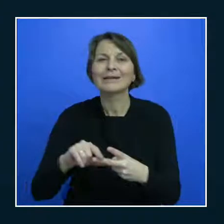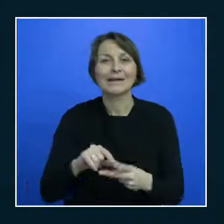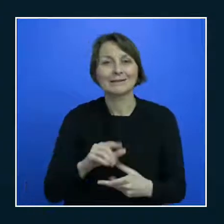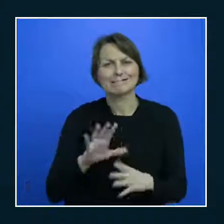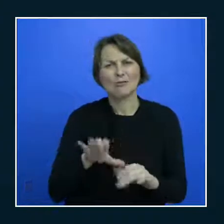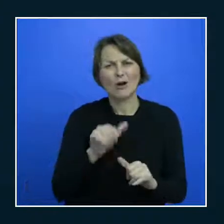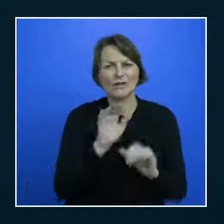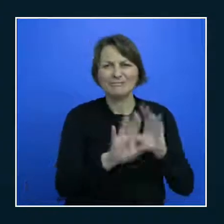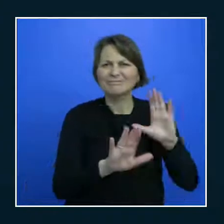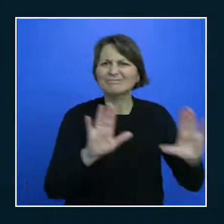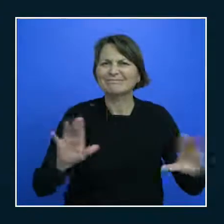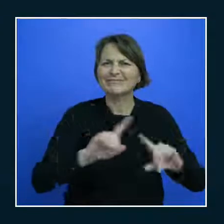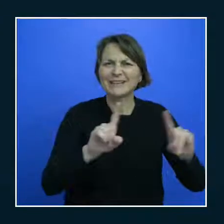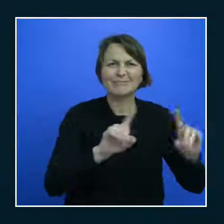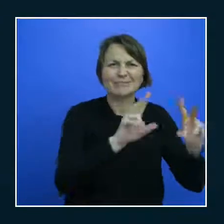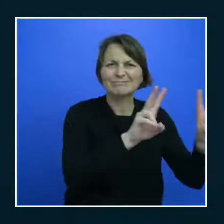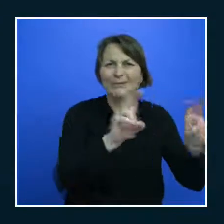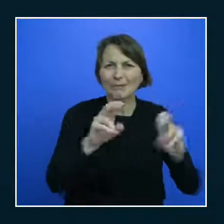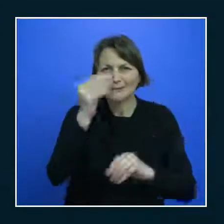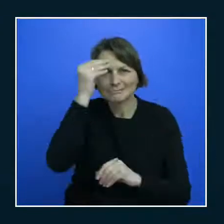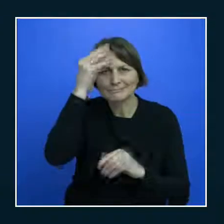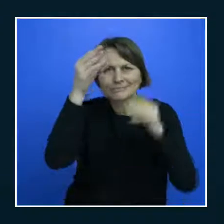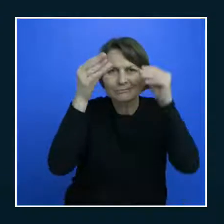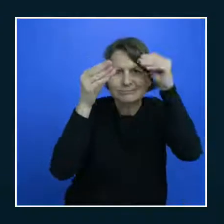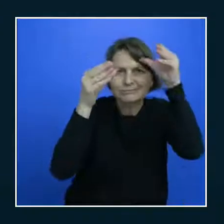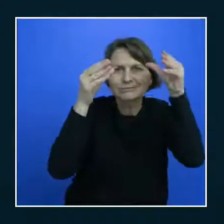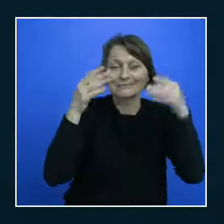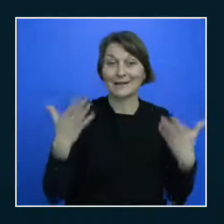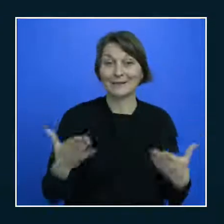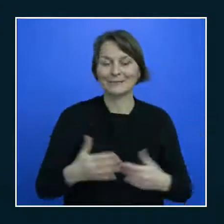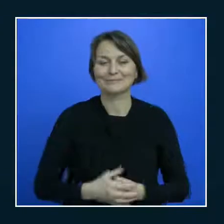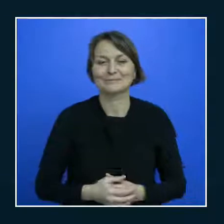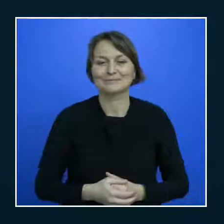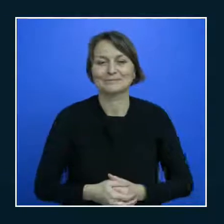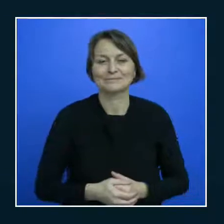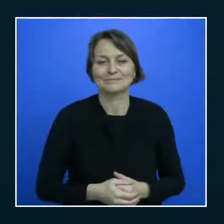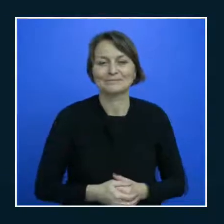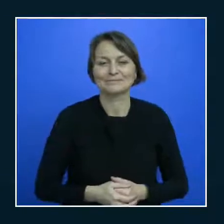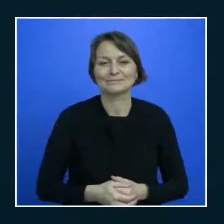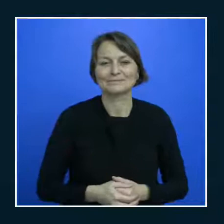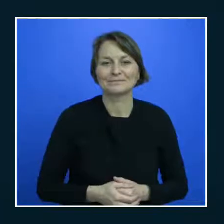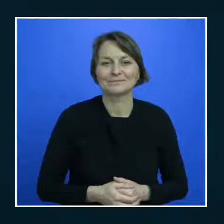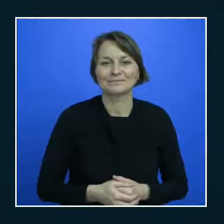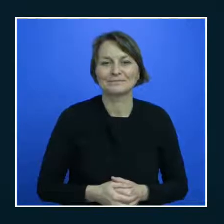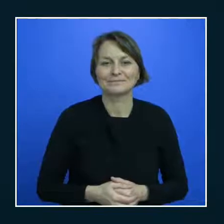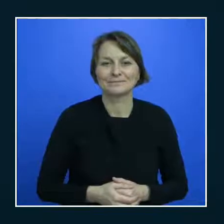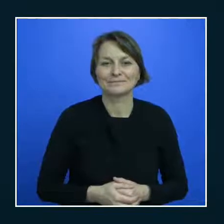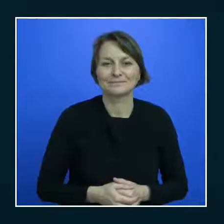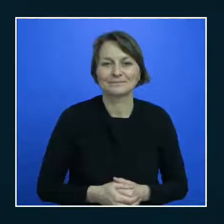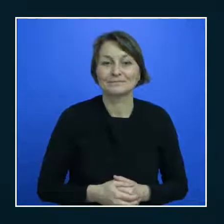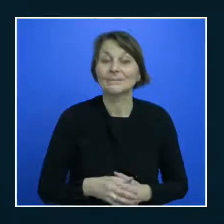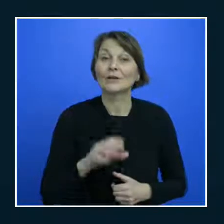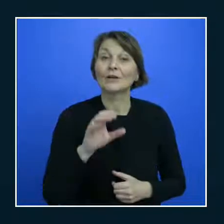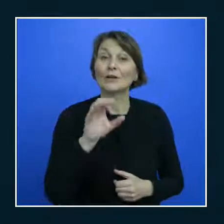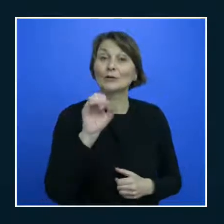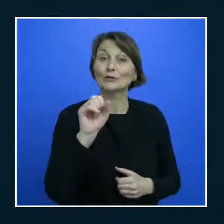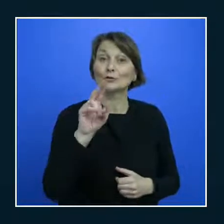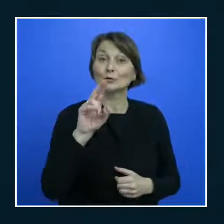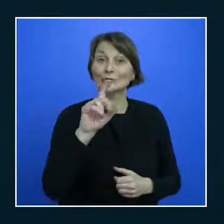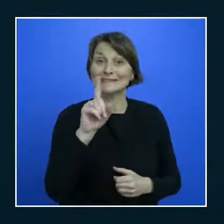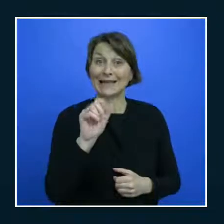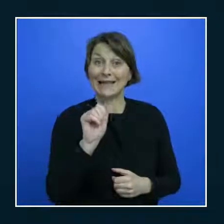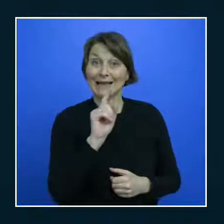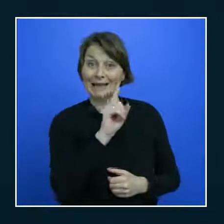And so sometimes we're seeing just hologram at this moment. Yeah. We can't pinch him, right? Like, no.